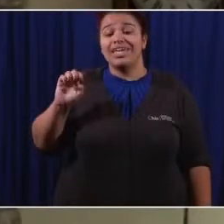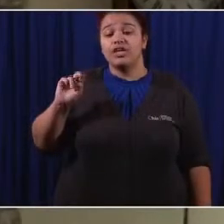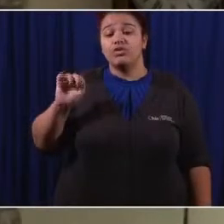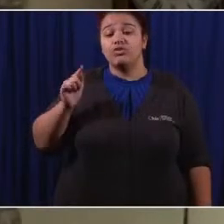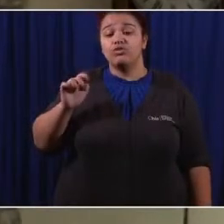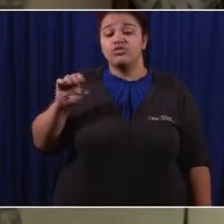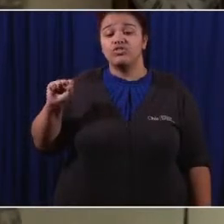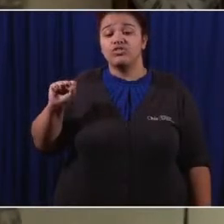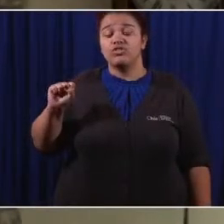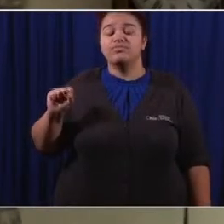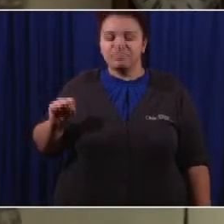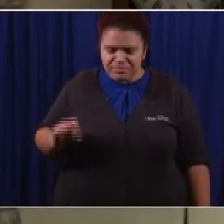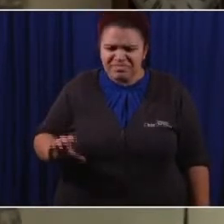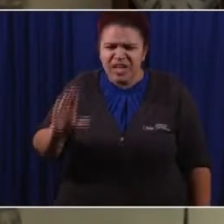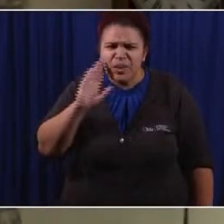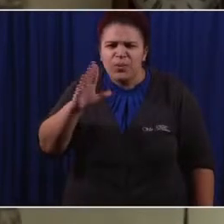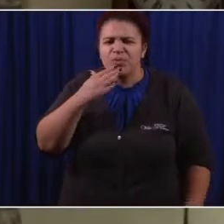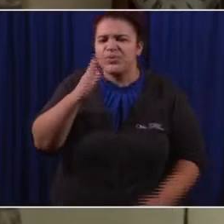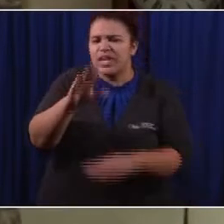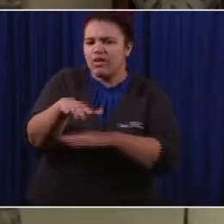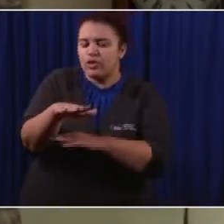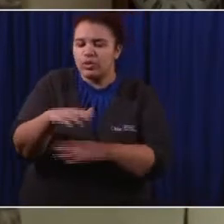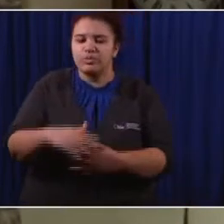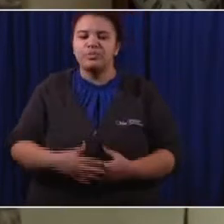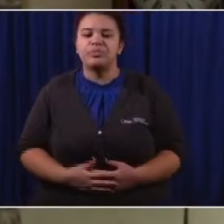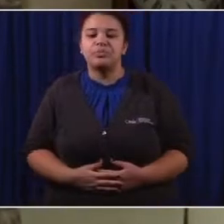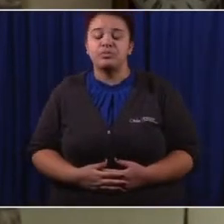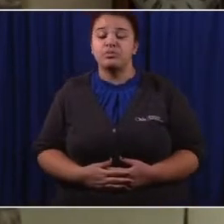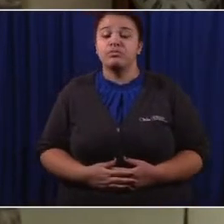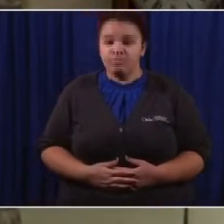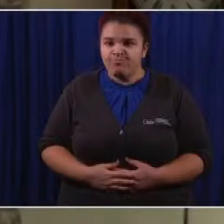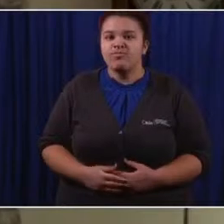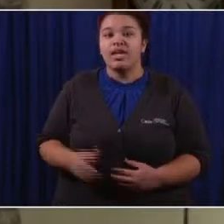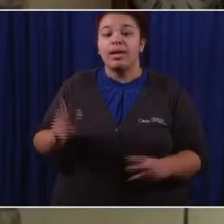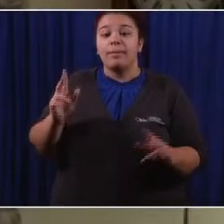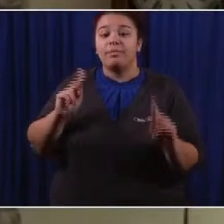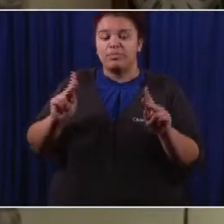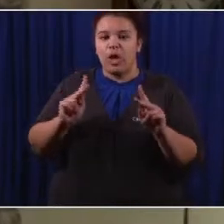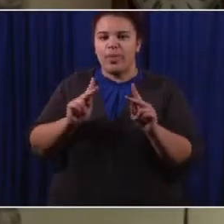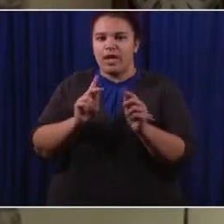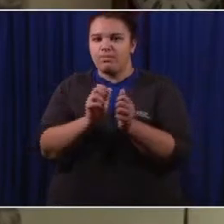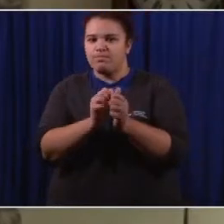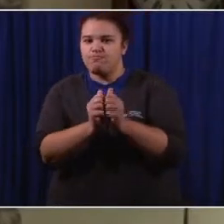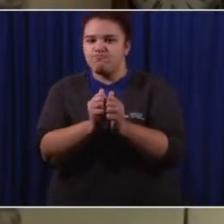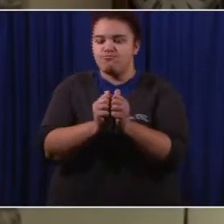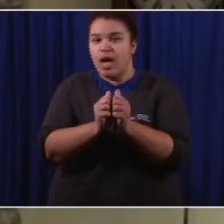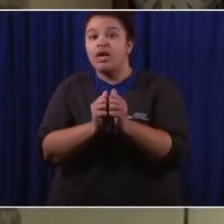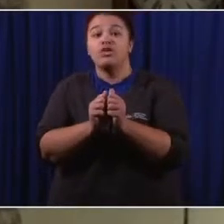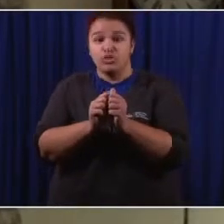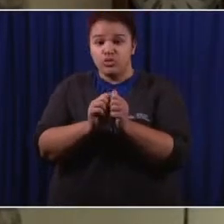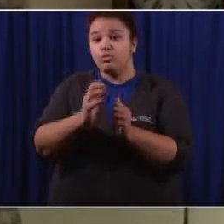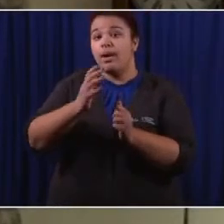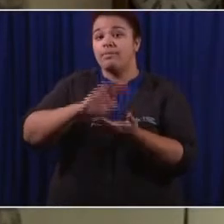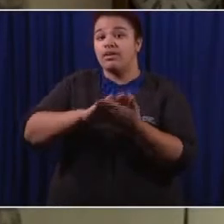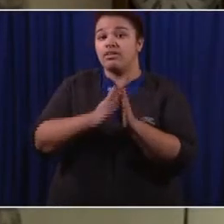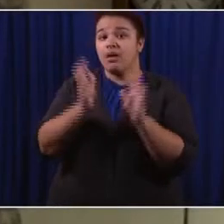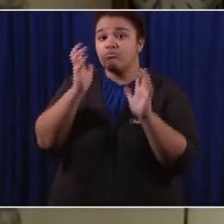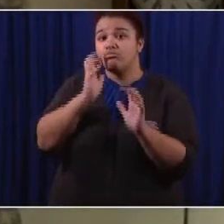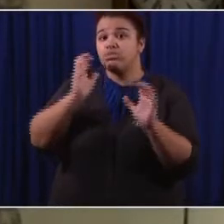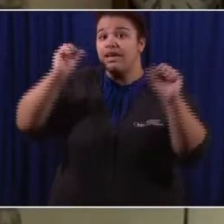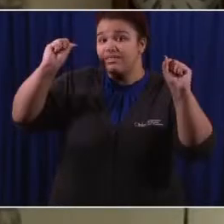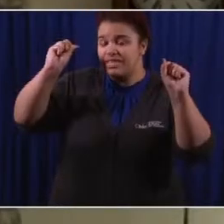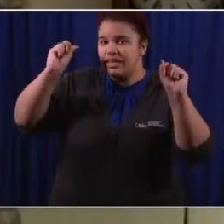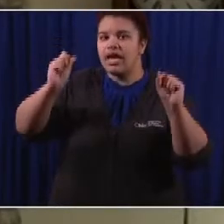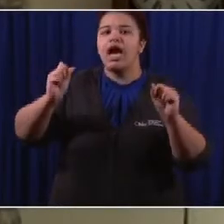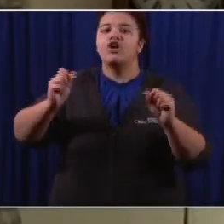Hi. Candidates are starting to come to Ohio. We saw Vice President Pence here recently.